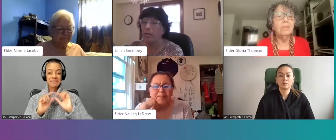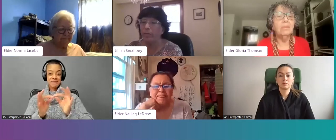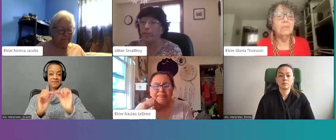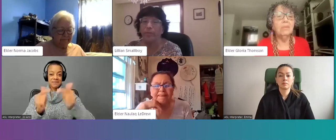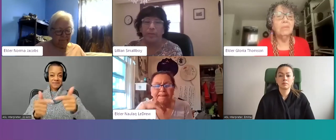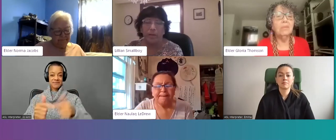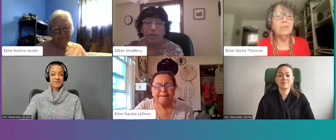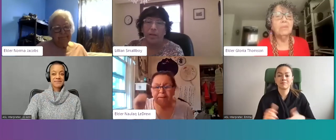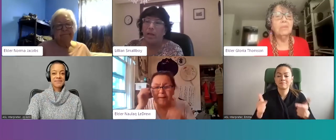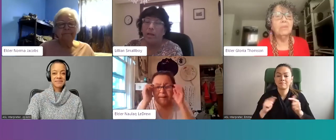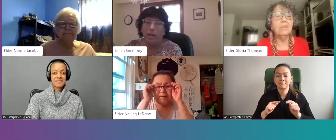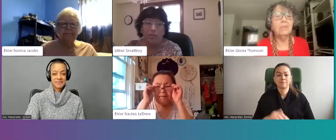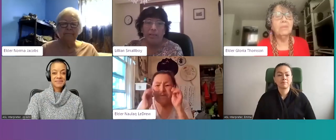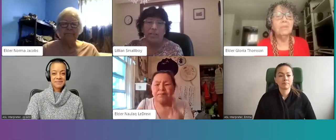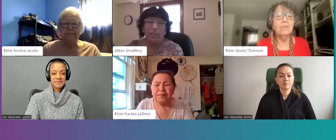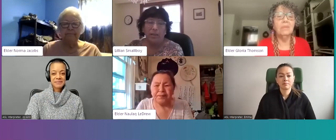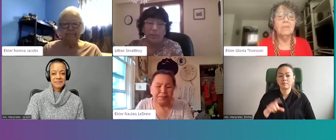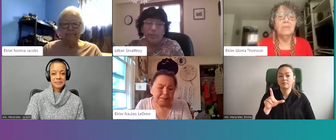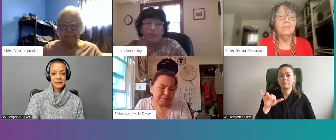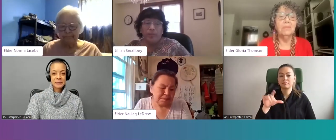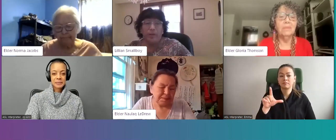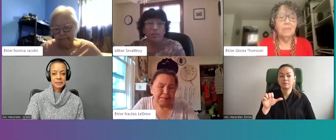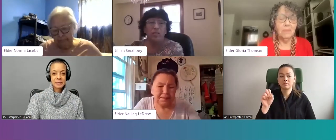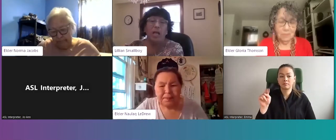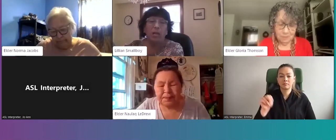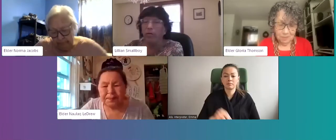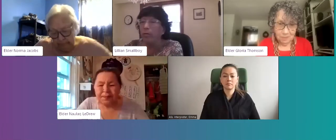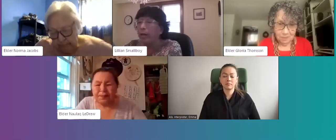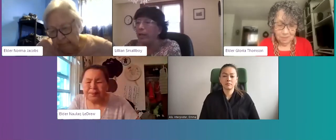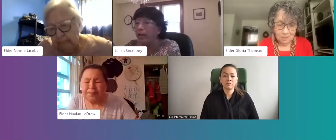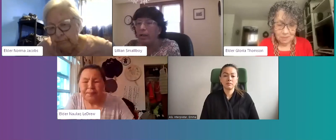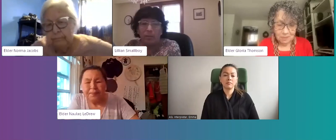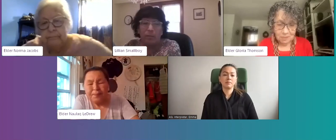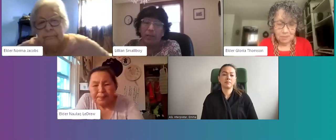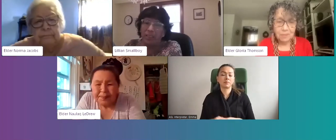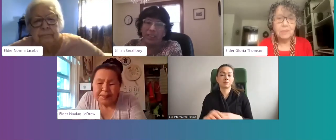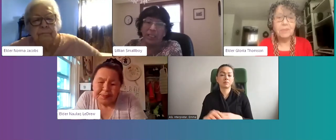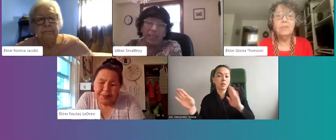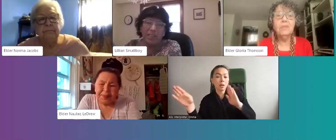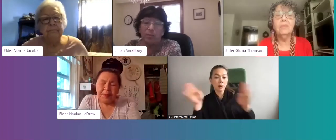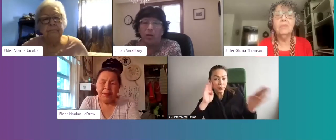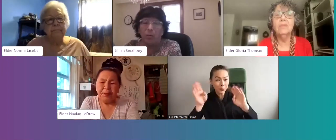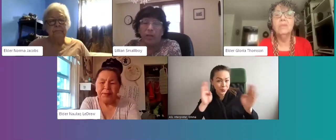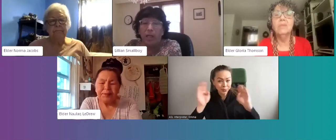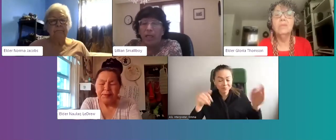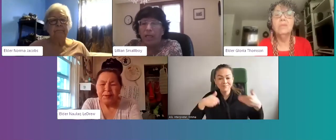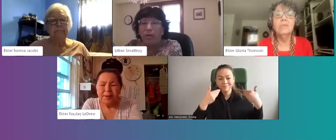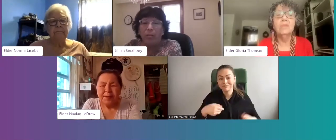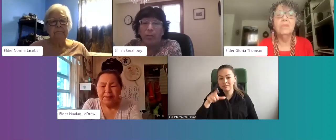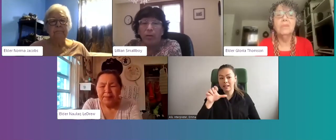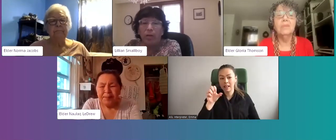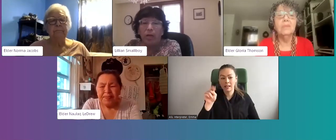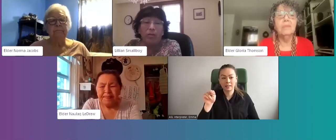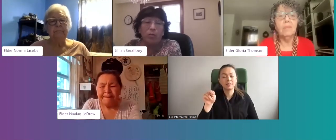Miigwech, Norma. All right. Just hello, everybody. My name is Lillian Smallboy, and